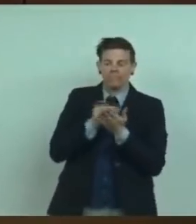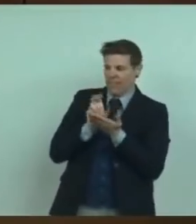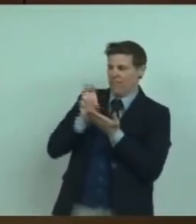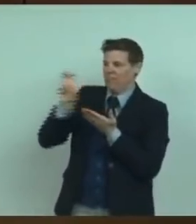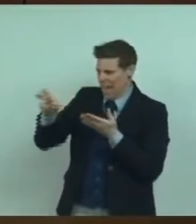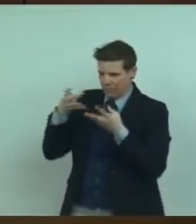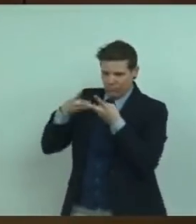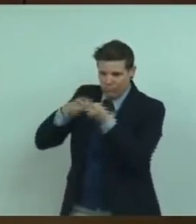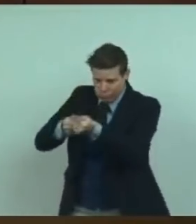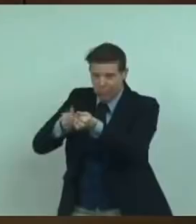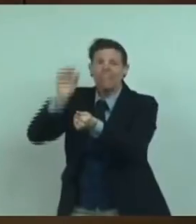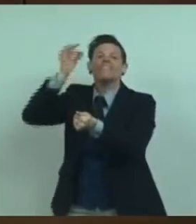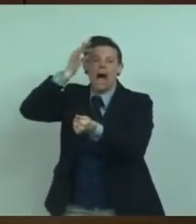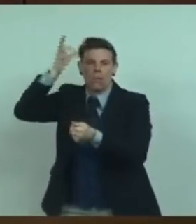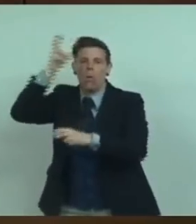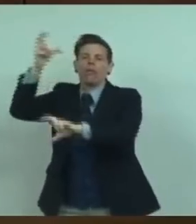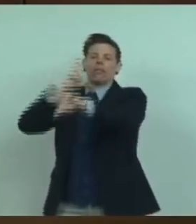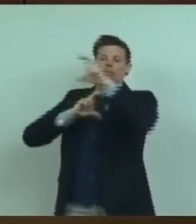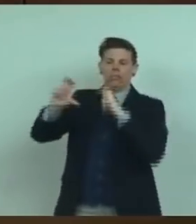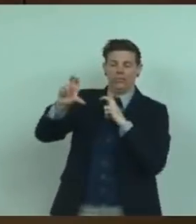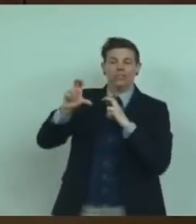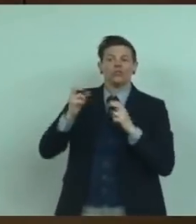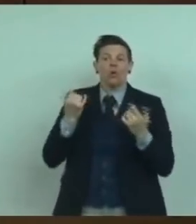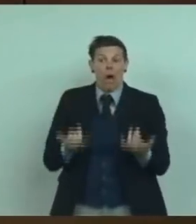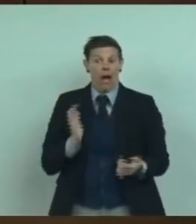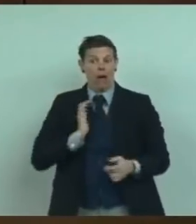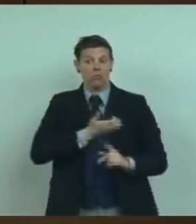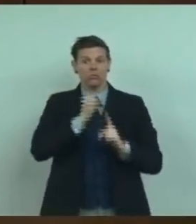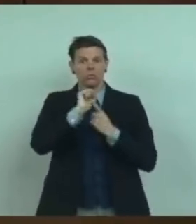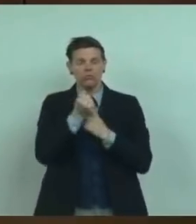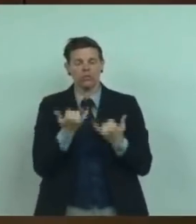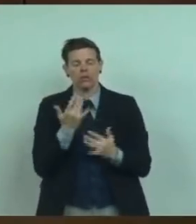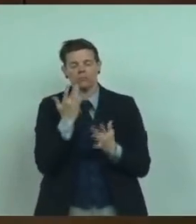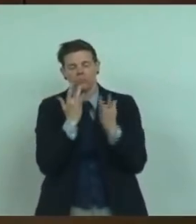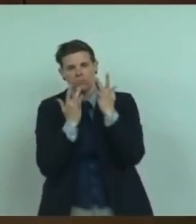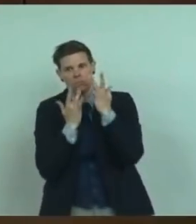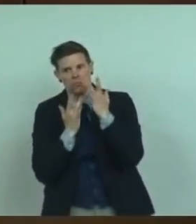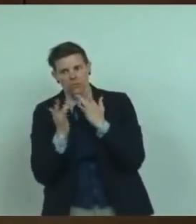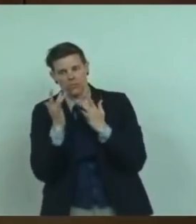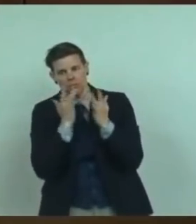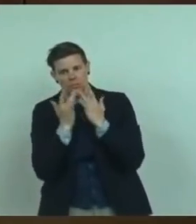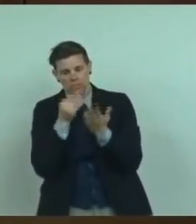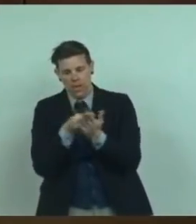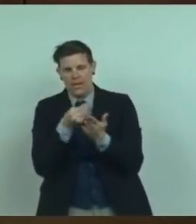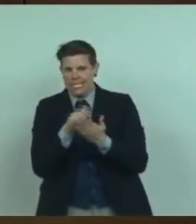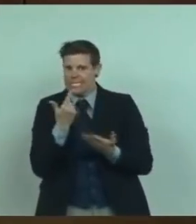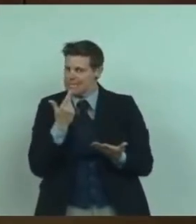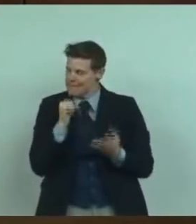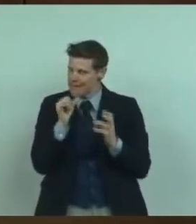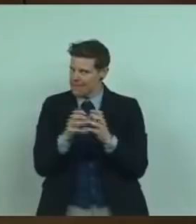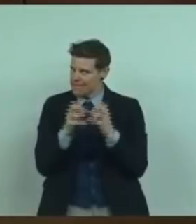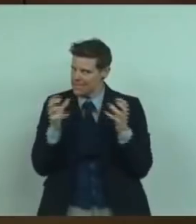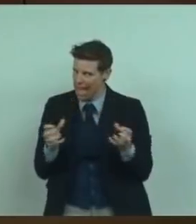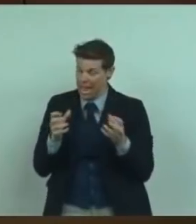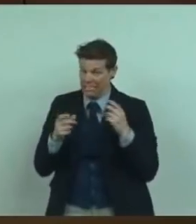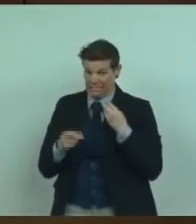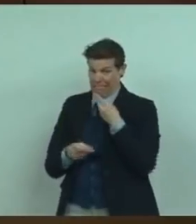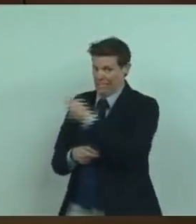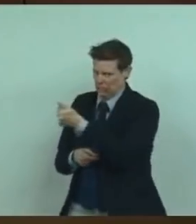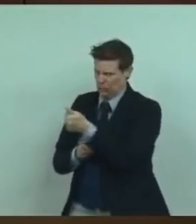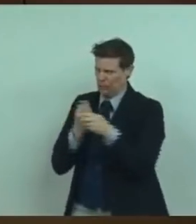as a state, it mirrors the incredible personal sacrifices that happen every single day because people